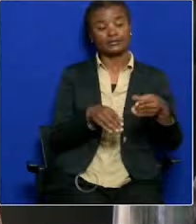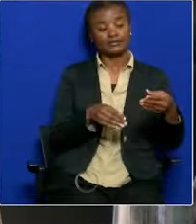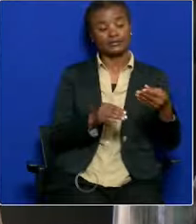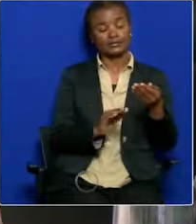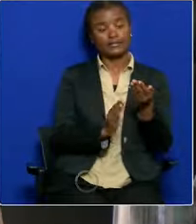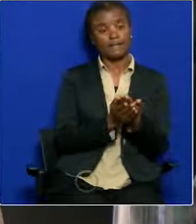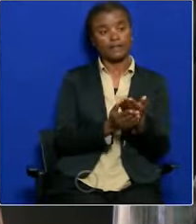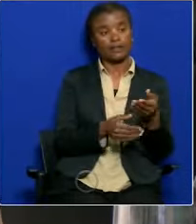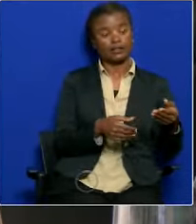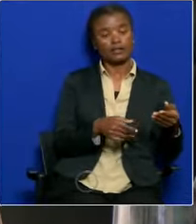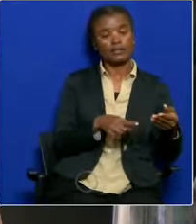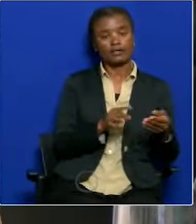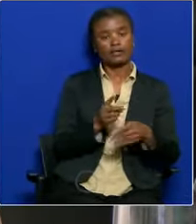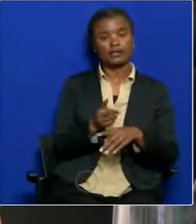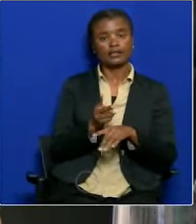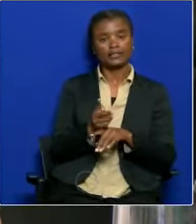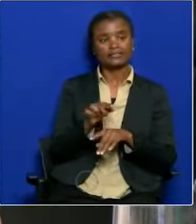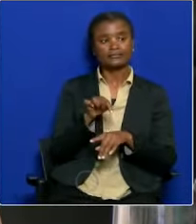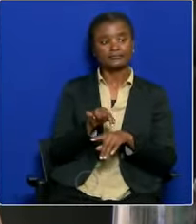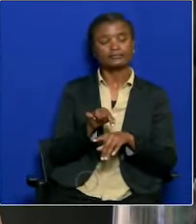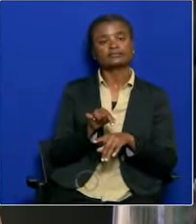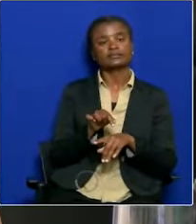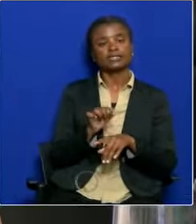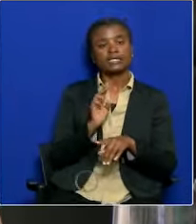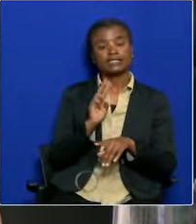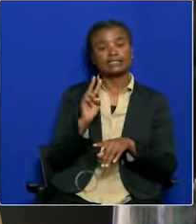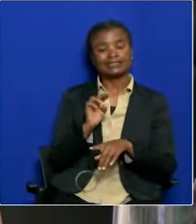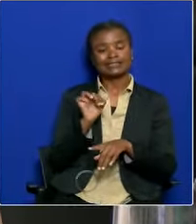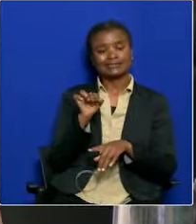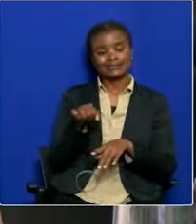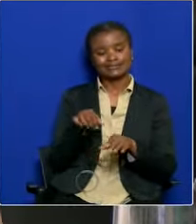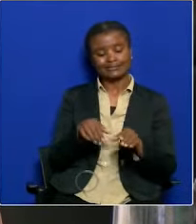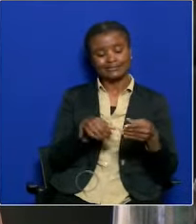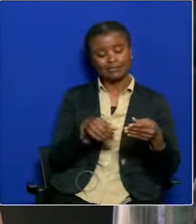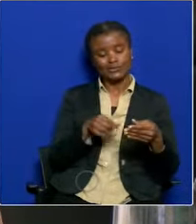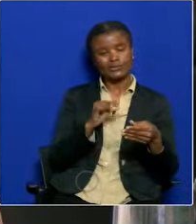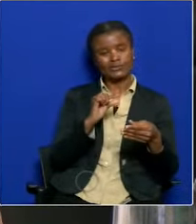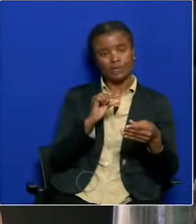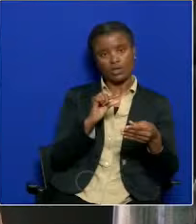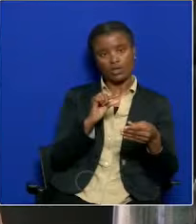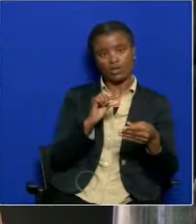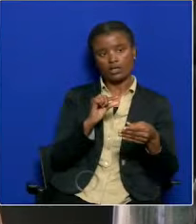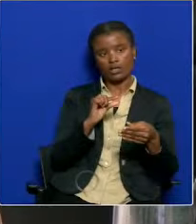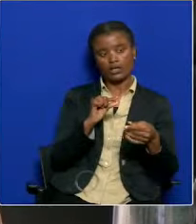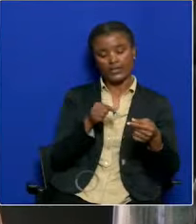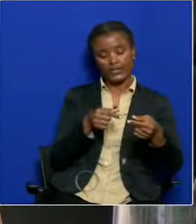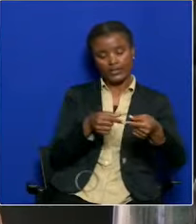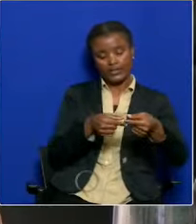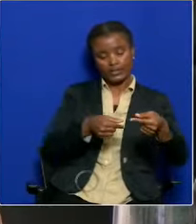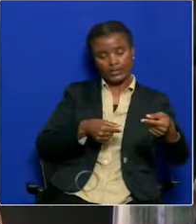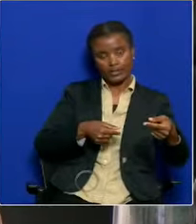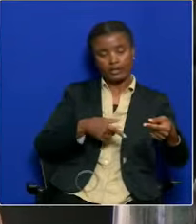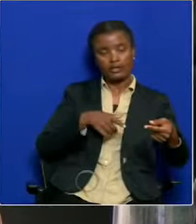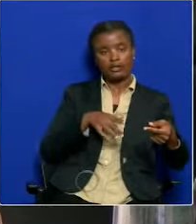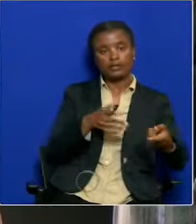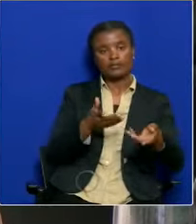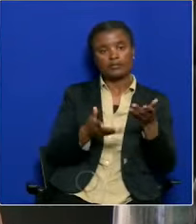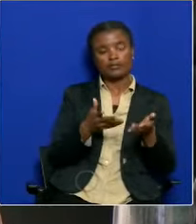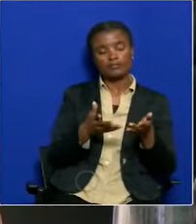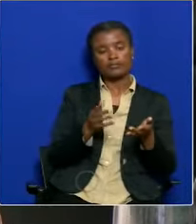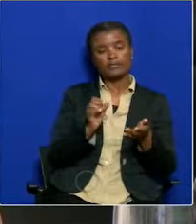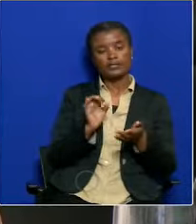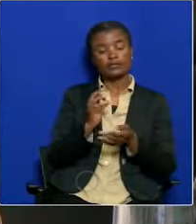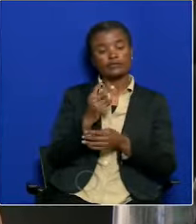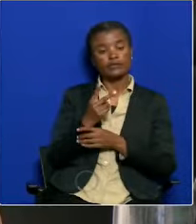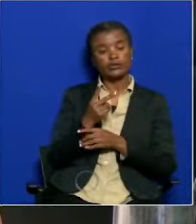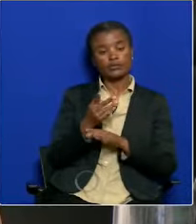do appreciate that the sample is small, but if you look at the earlier WhatsApp